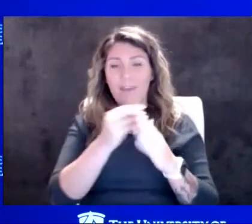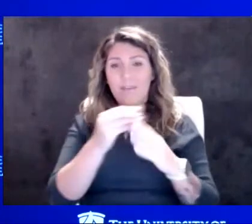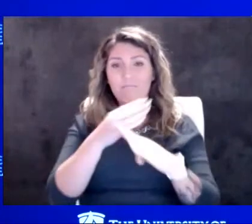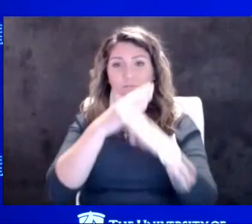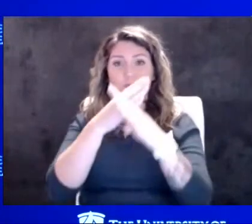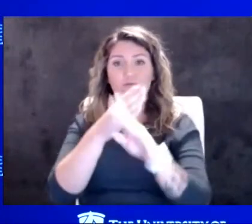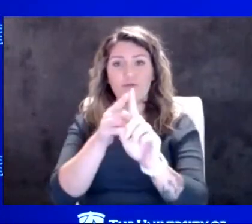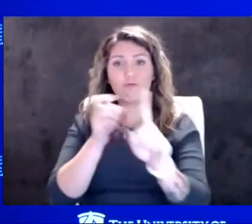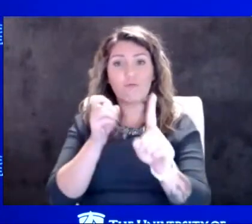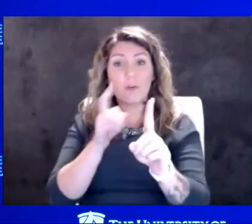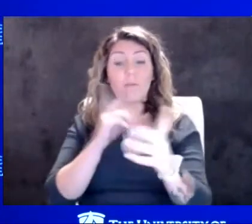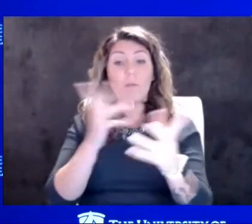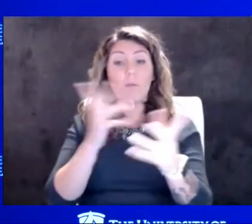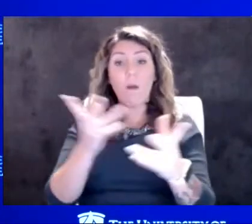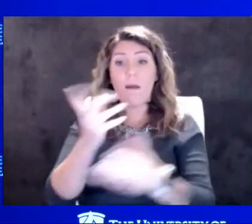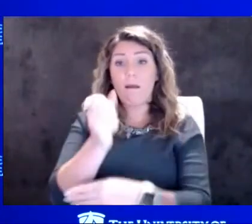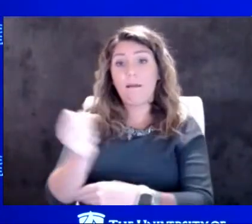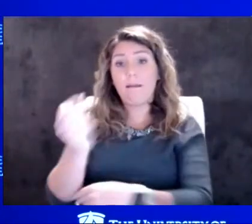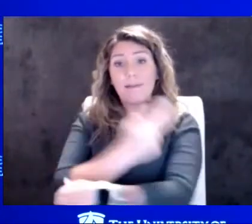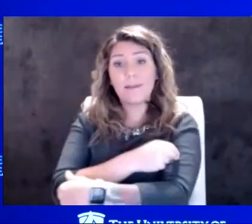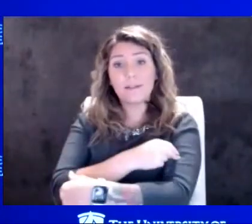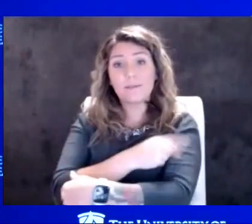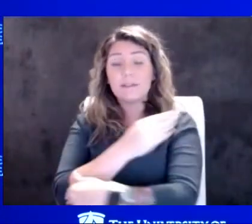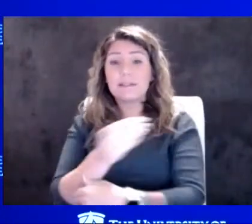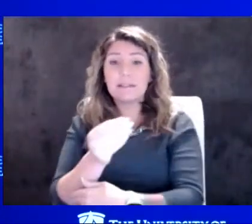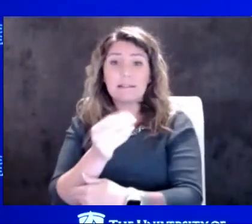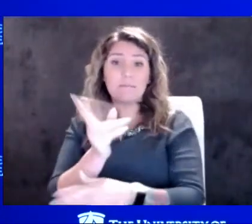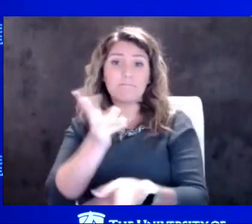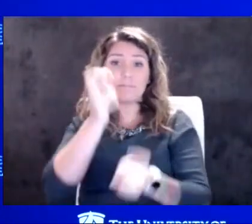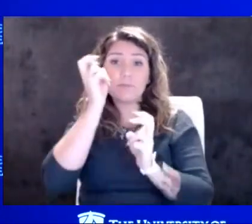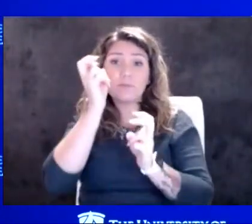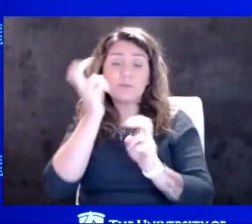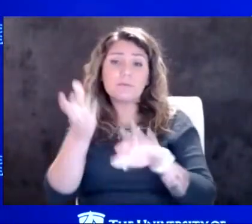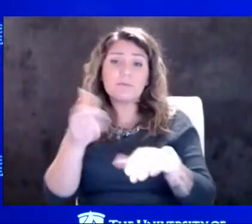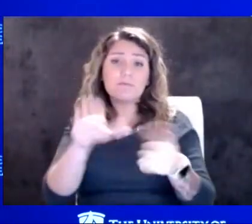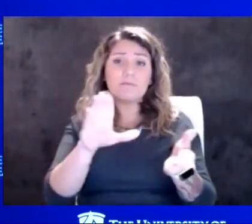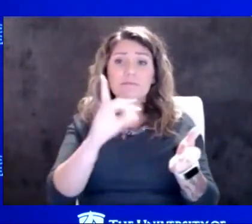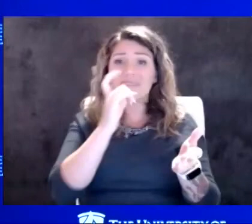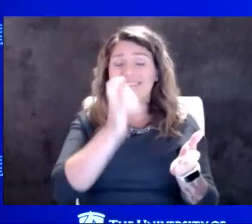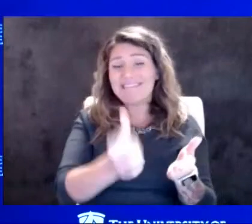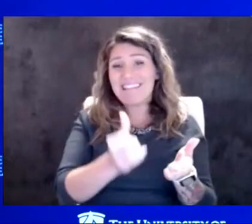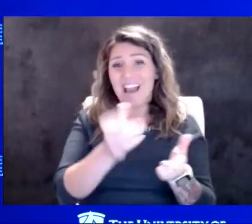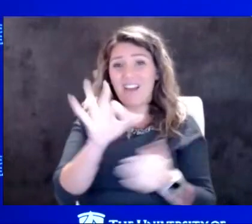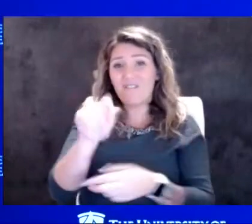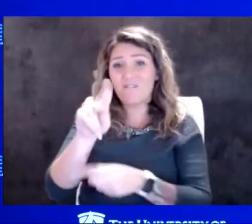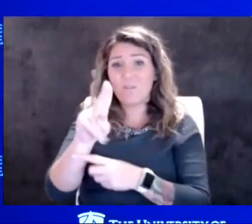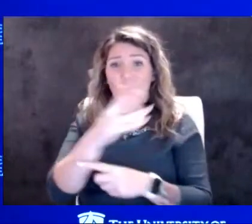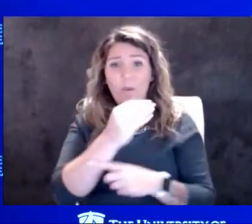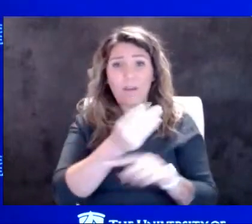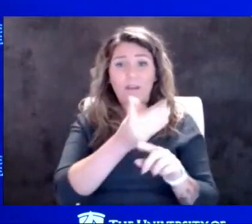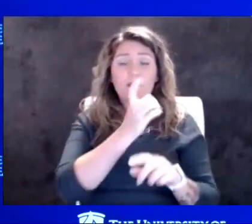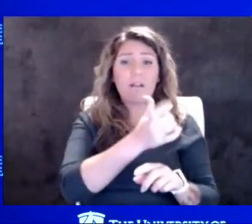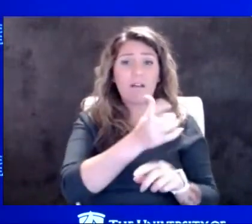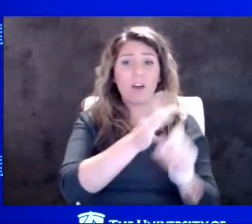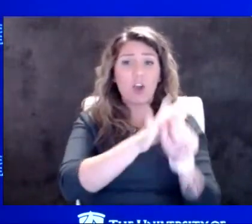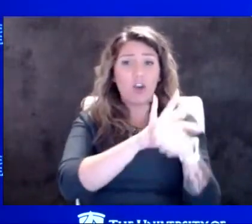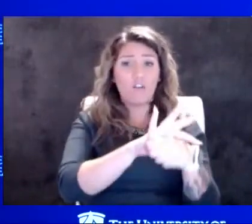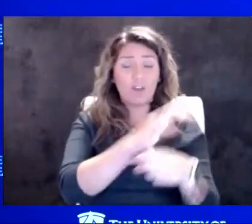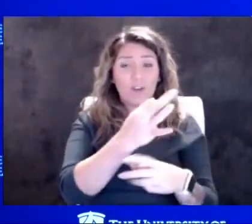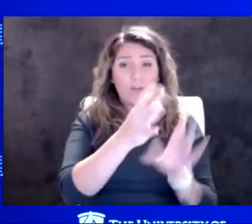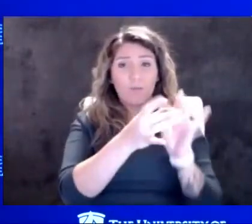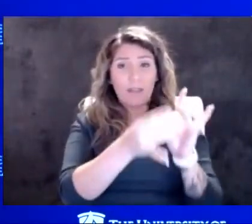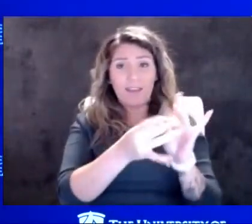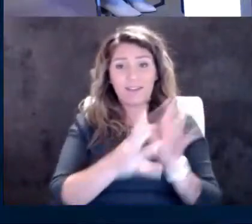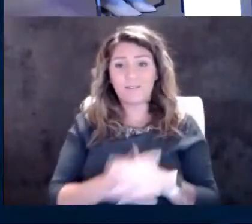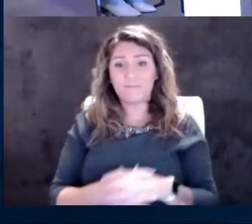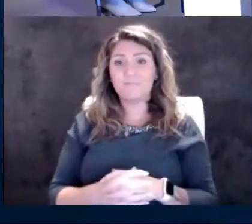hospitalization and from things non-influenza related, non-COVID related as well. All right, well, here they come.